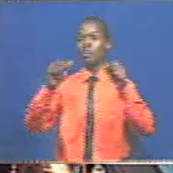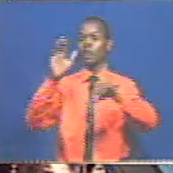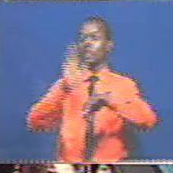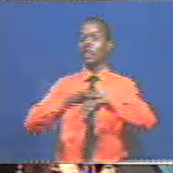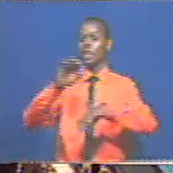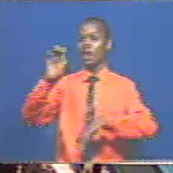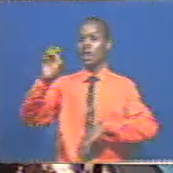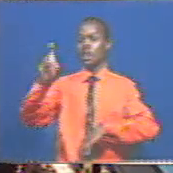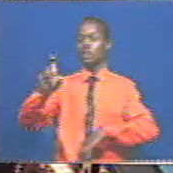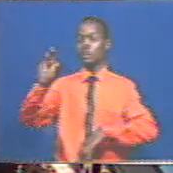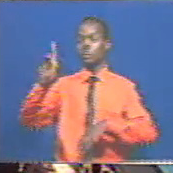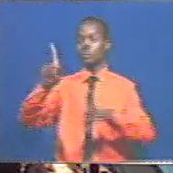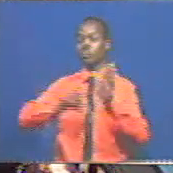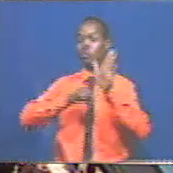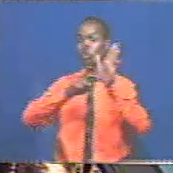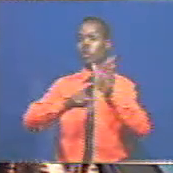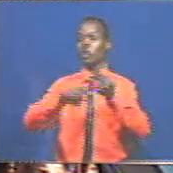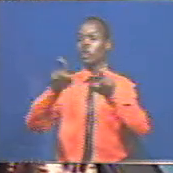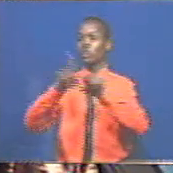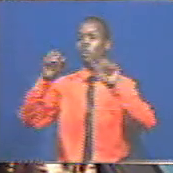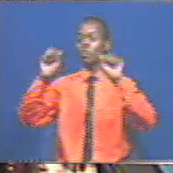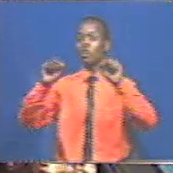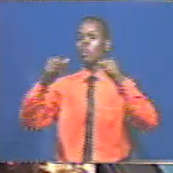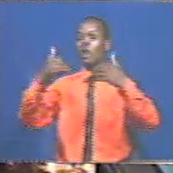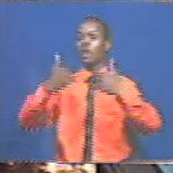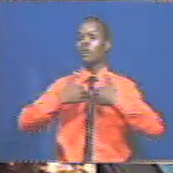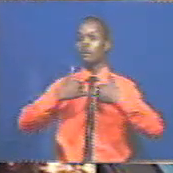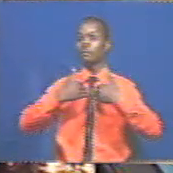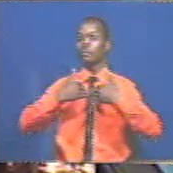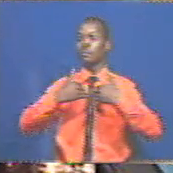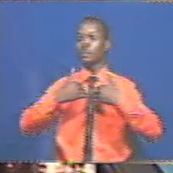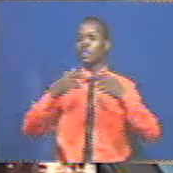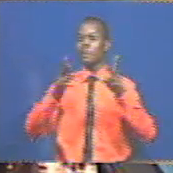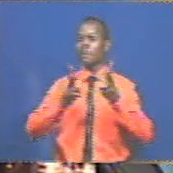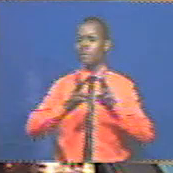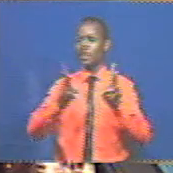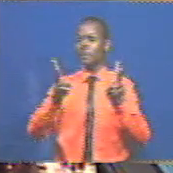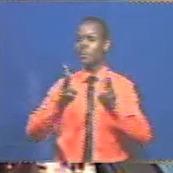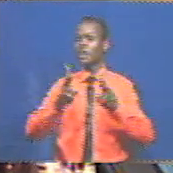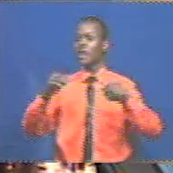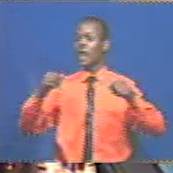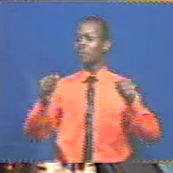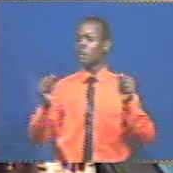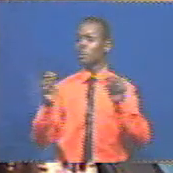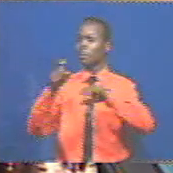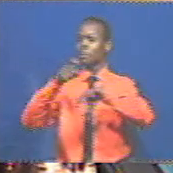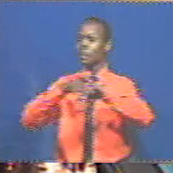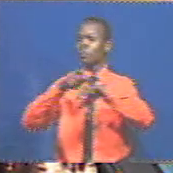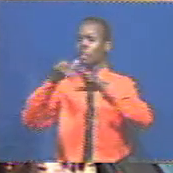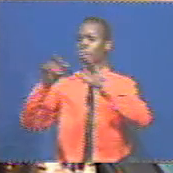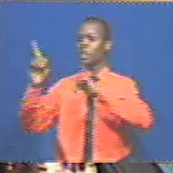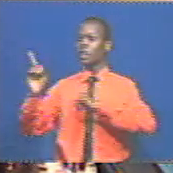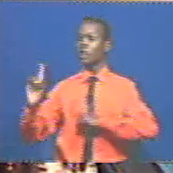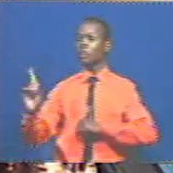and site event 56 it will be a very very I think it's exciting a moment in Nairobi